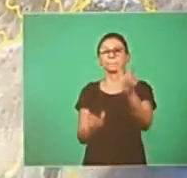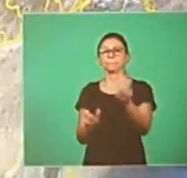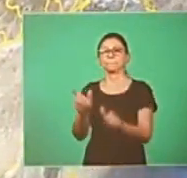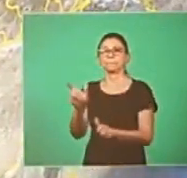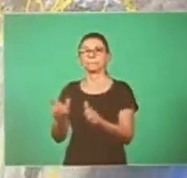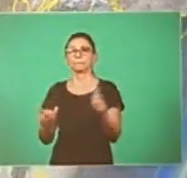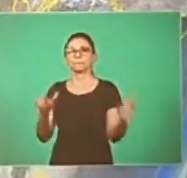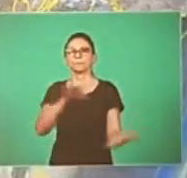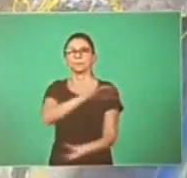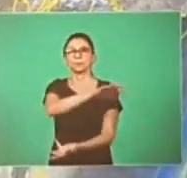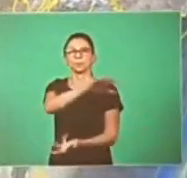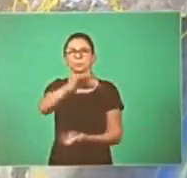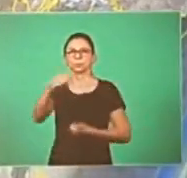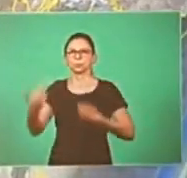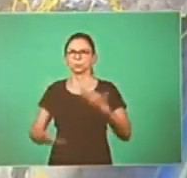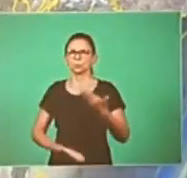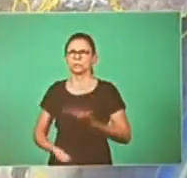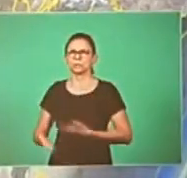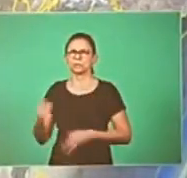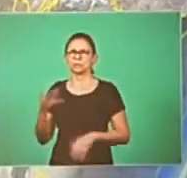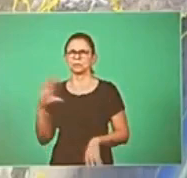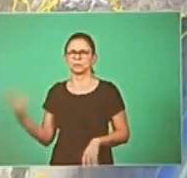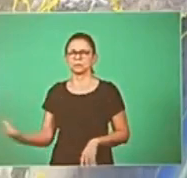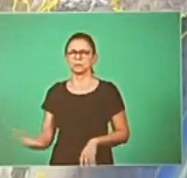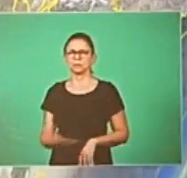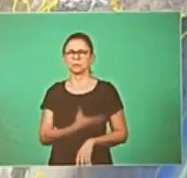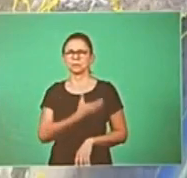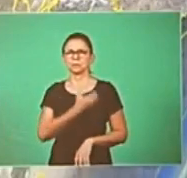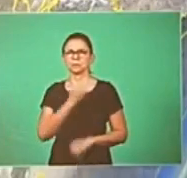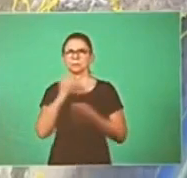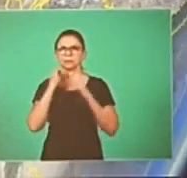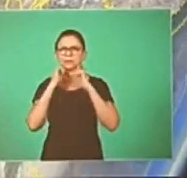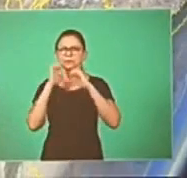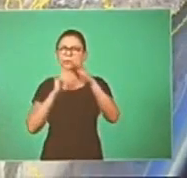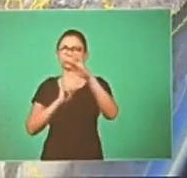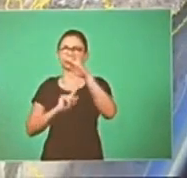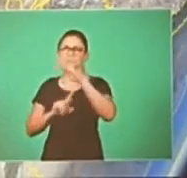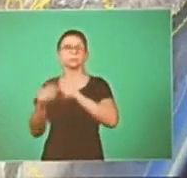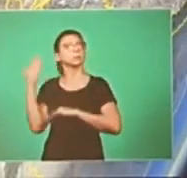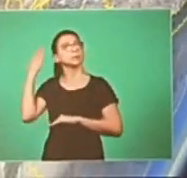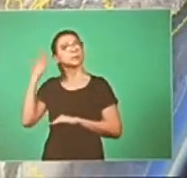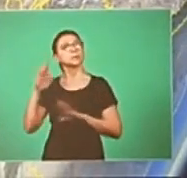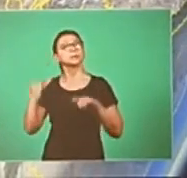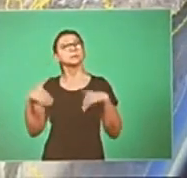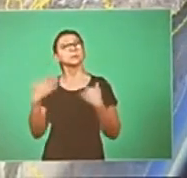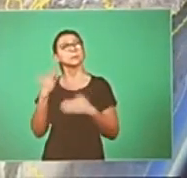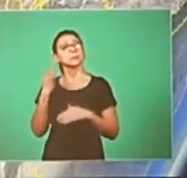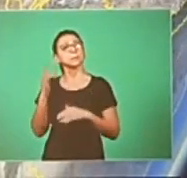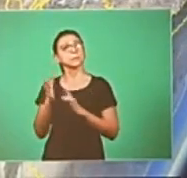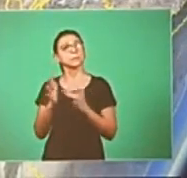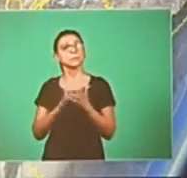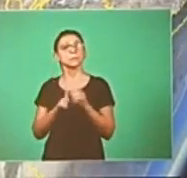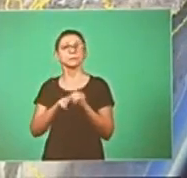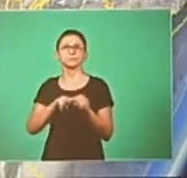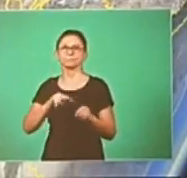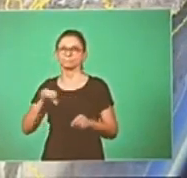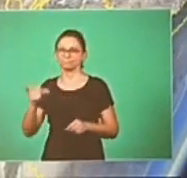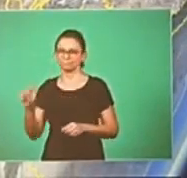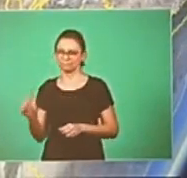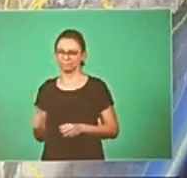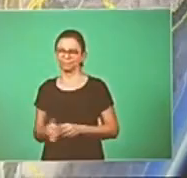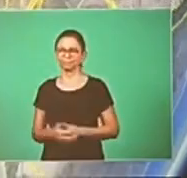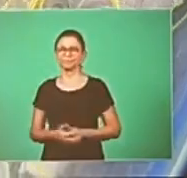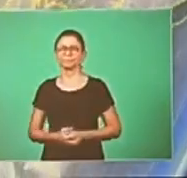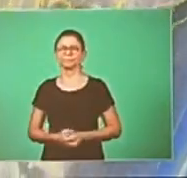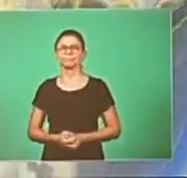People from every part of the world have been reached by the eternal gospel and by the message of the soon